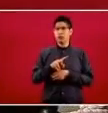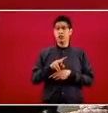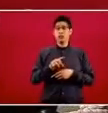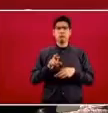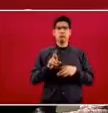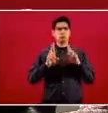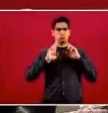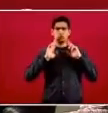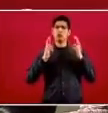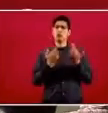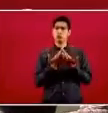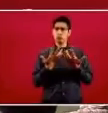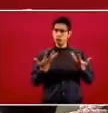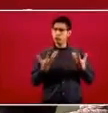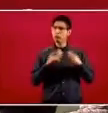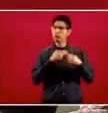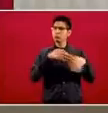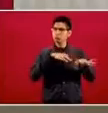like to commend